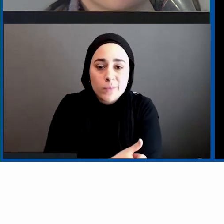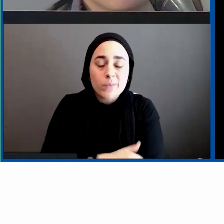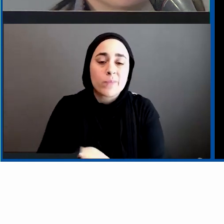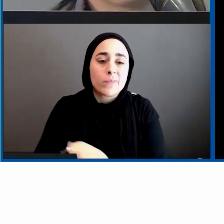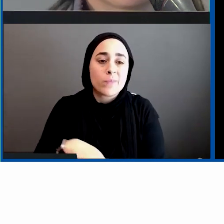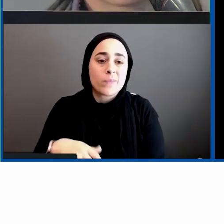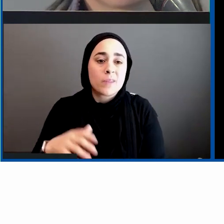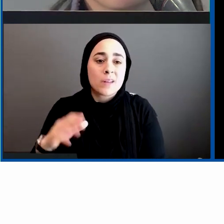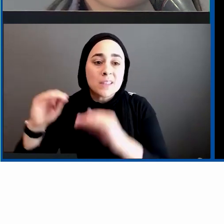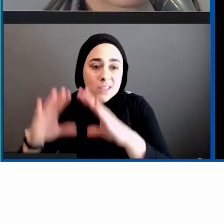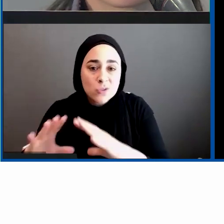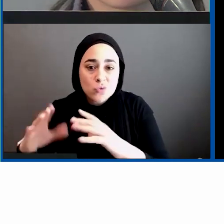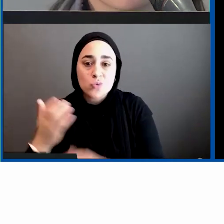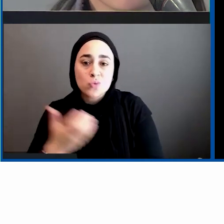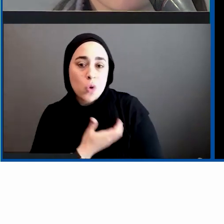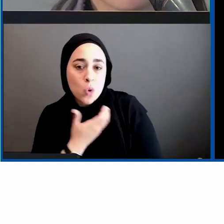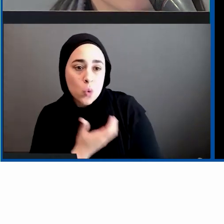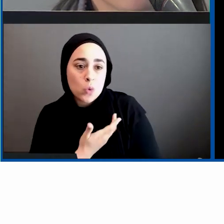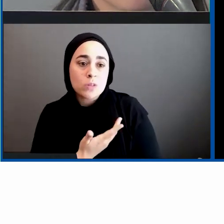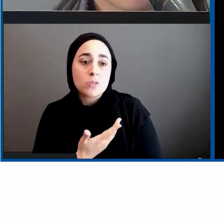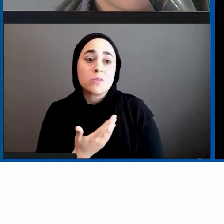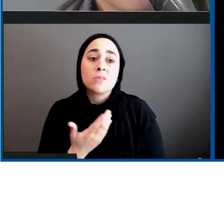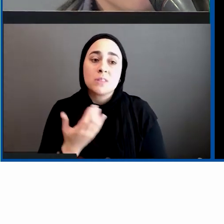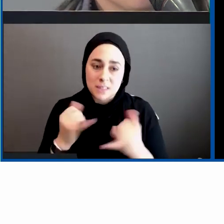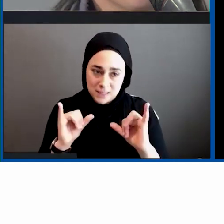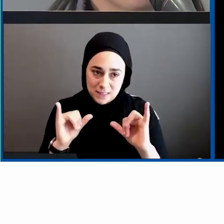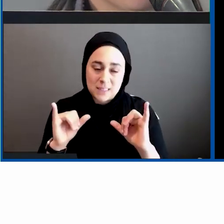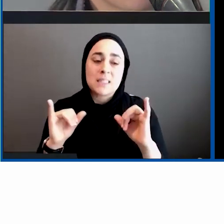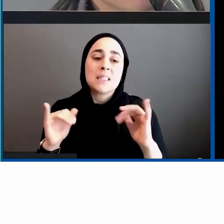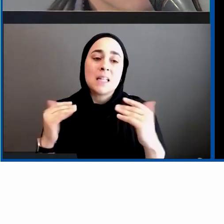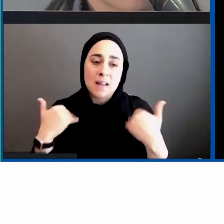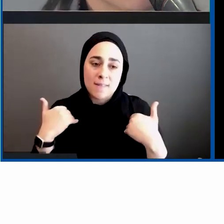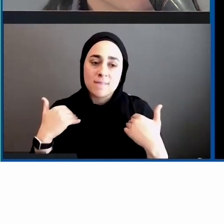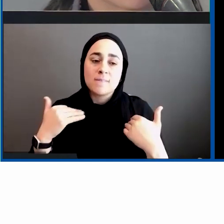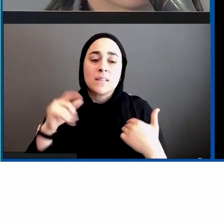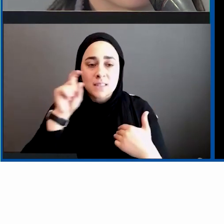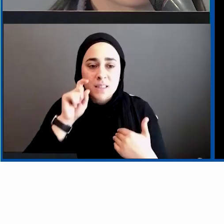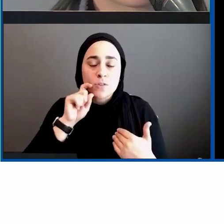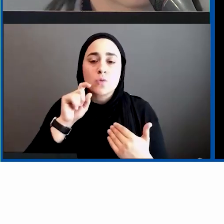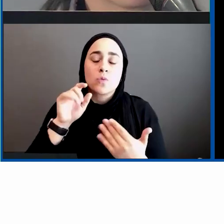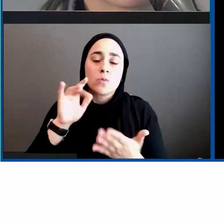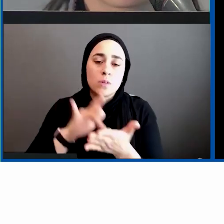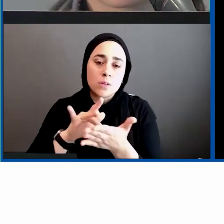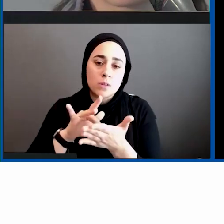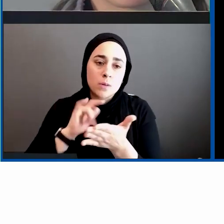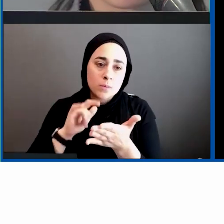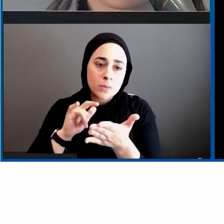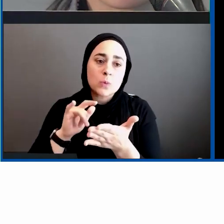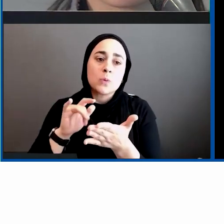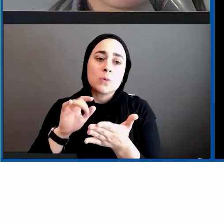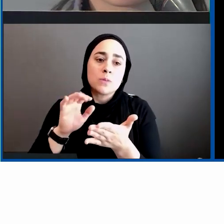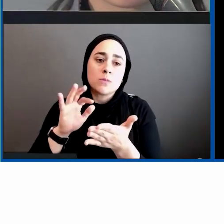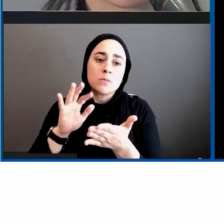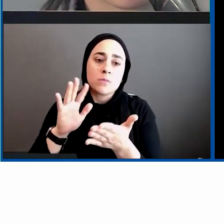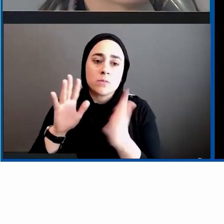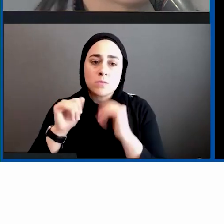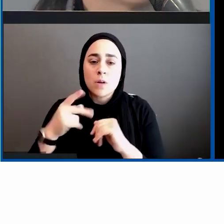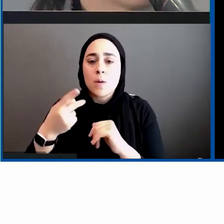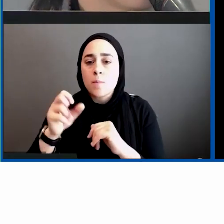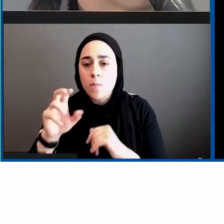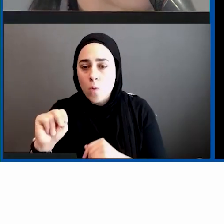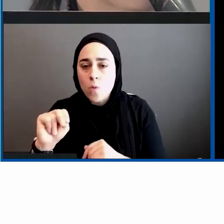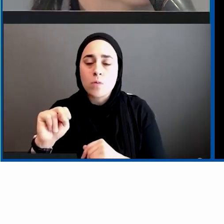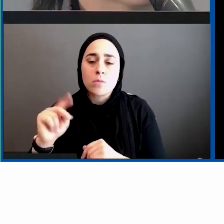coaches, as well as there still exist sexual abuse, exploitation laws, pornography, prostitution laws that